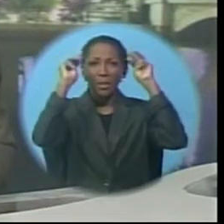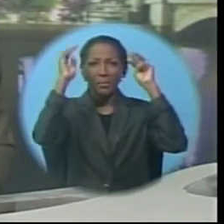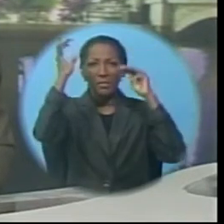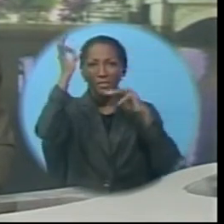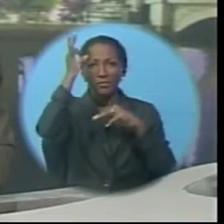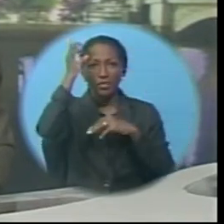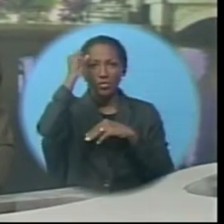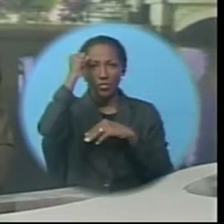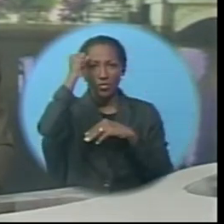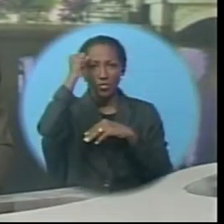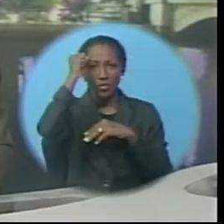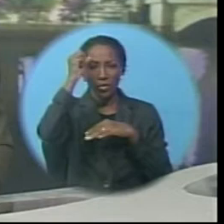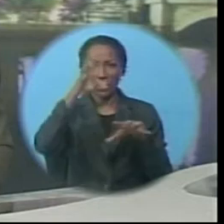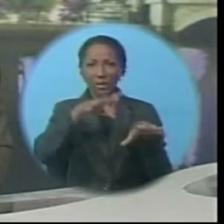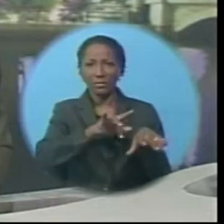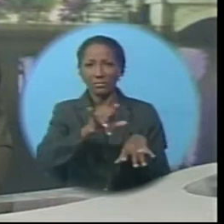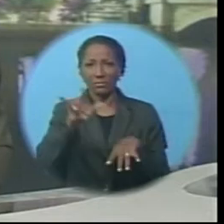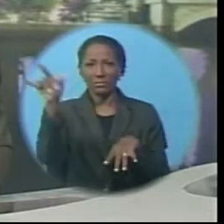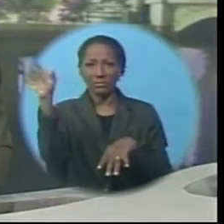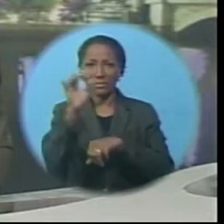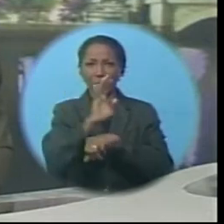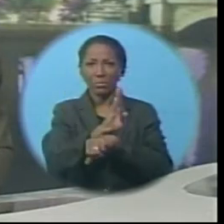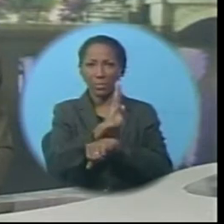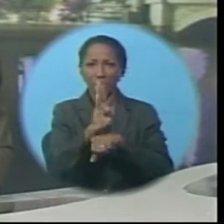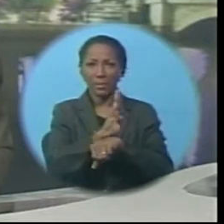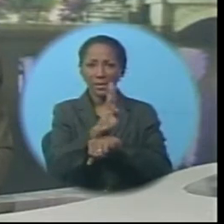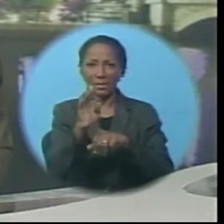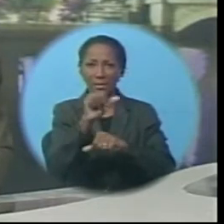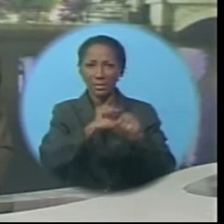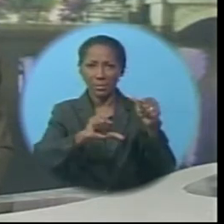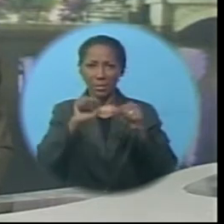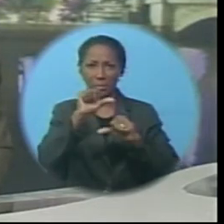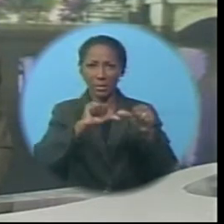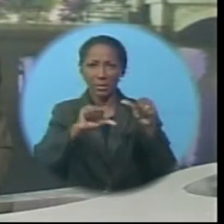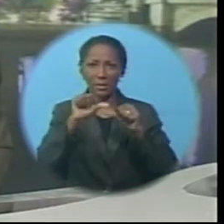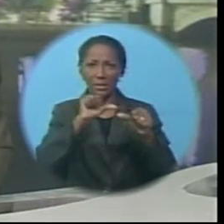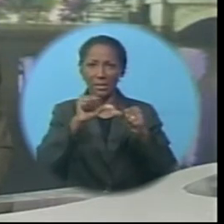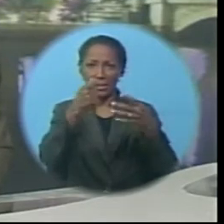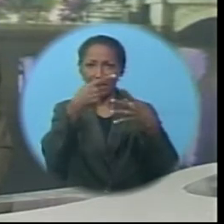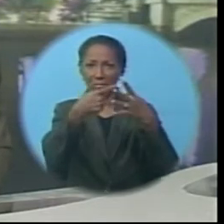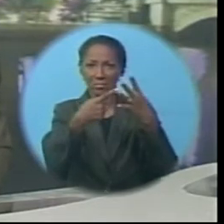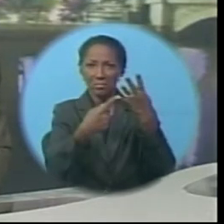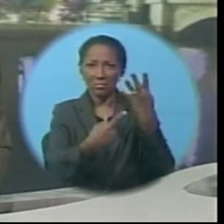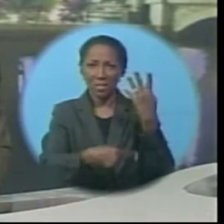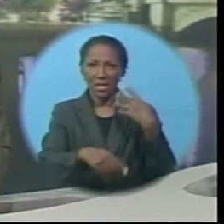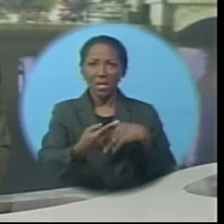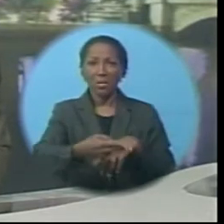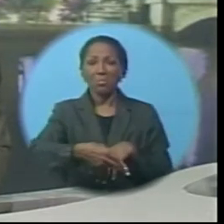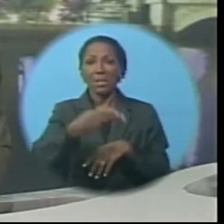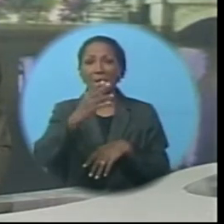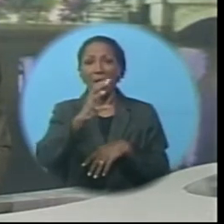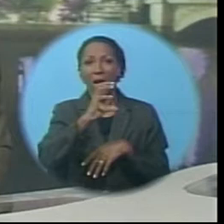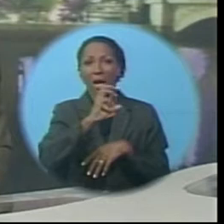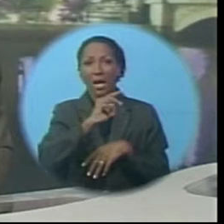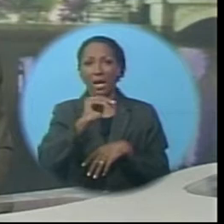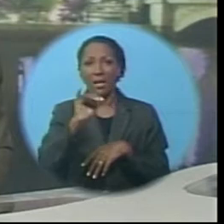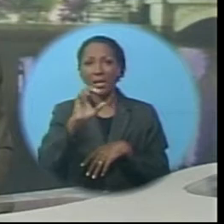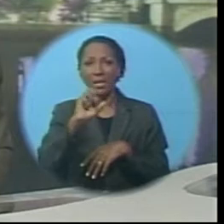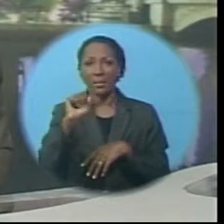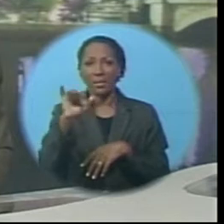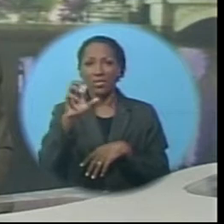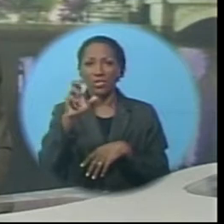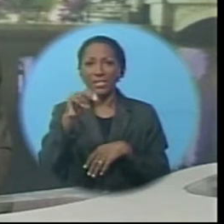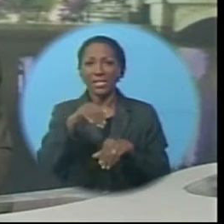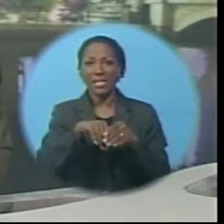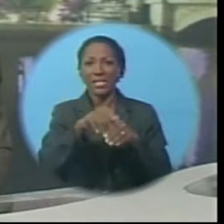Prime Minister Frondell Stewart left the island today to participate in a number of events being hosted by the High Commission in London to